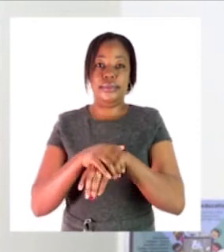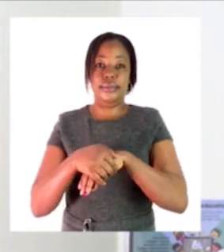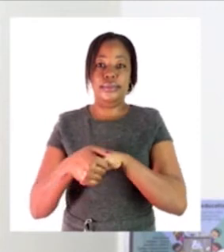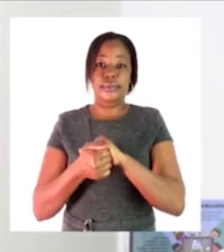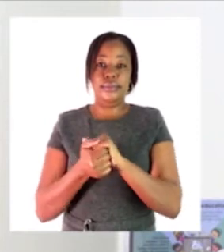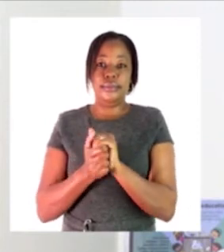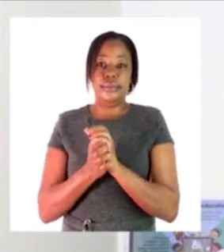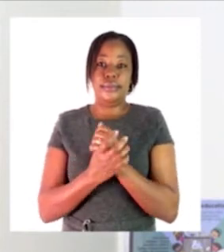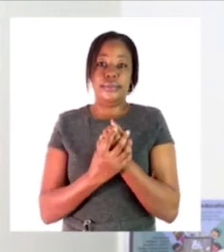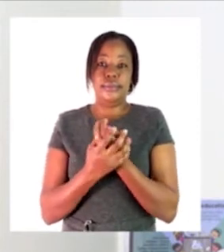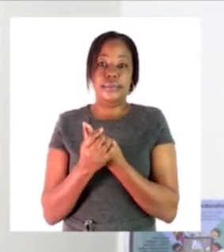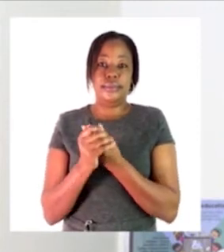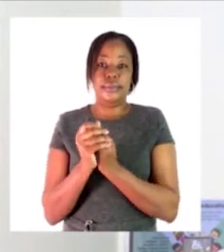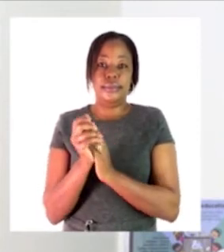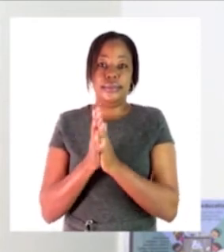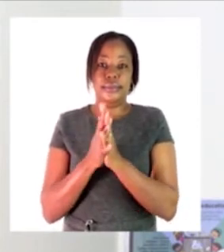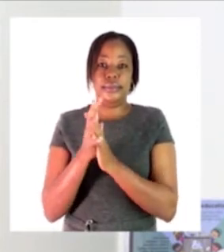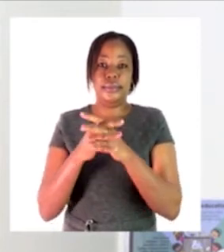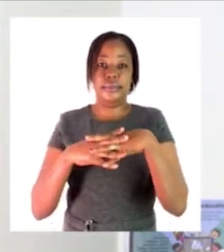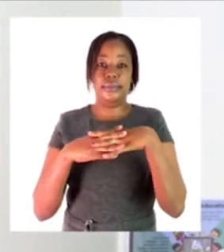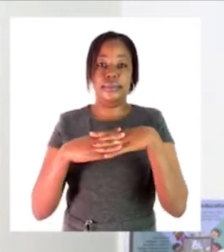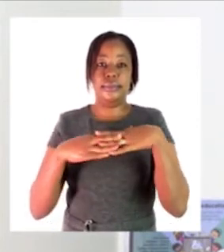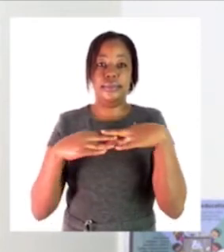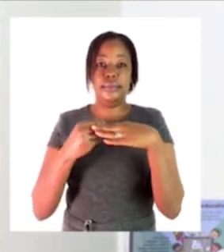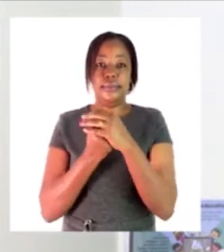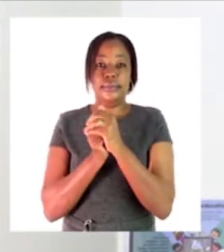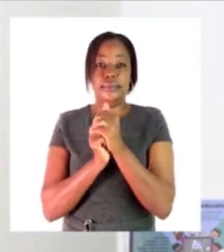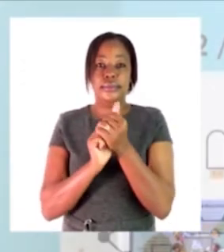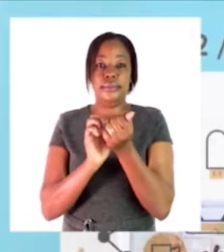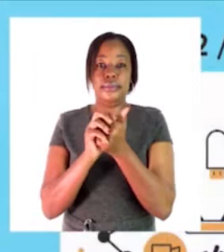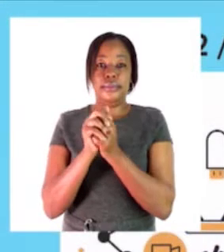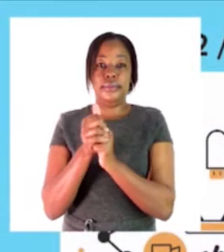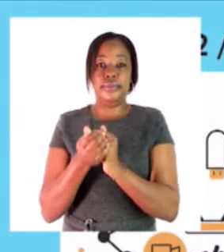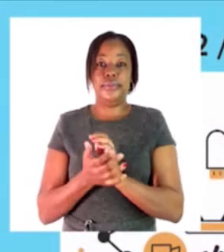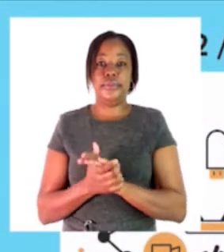out and between your fingers.